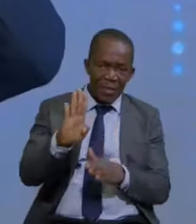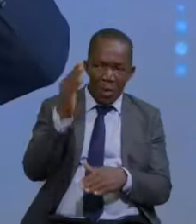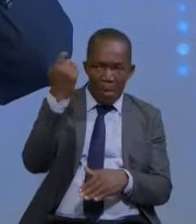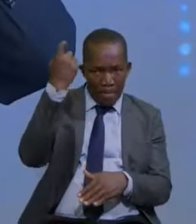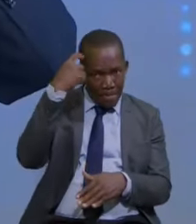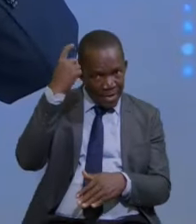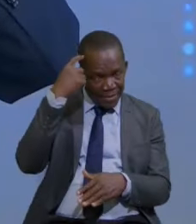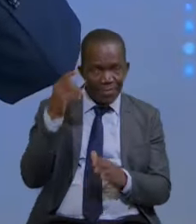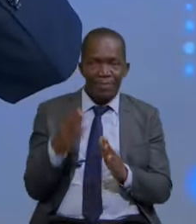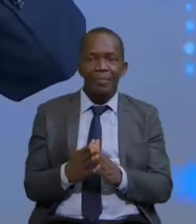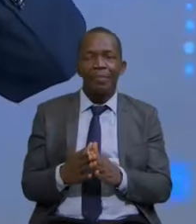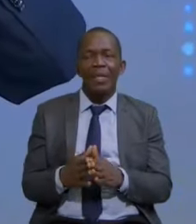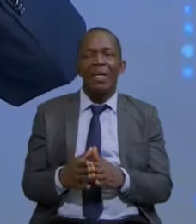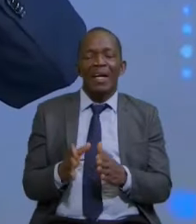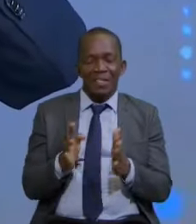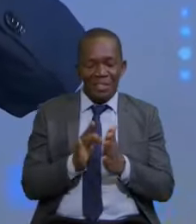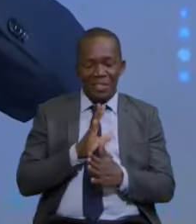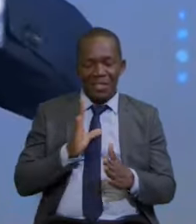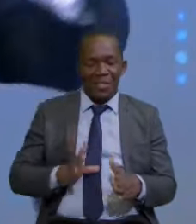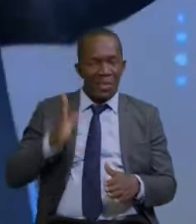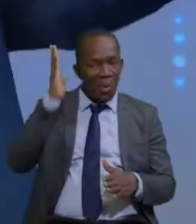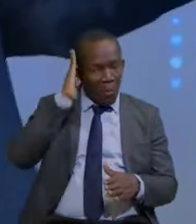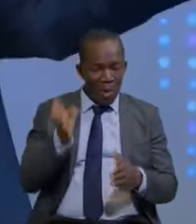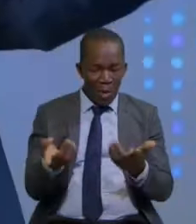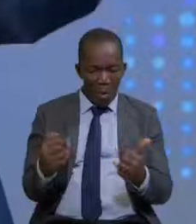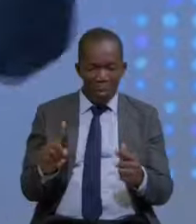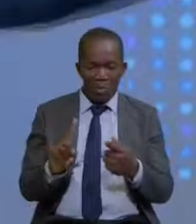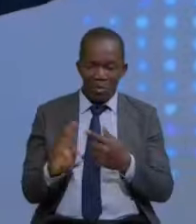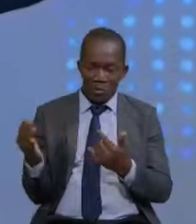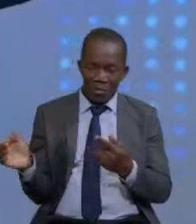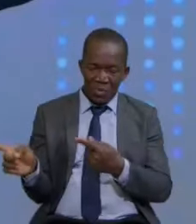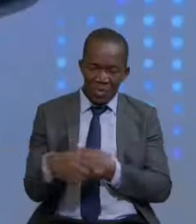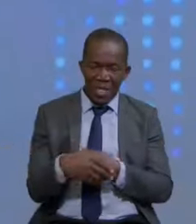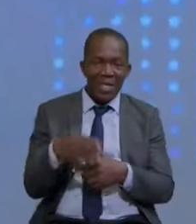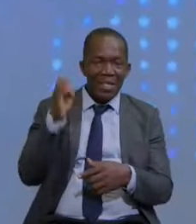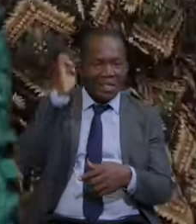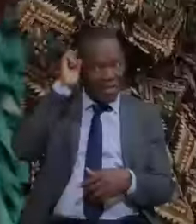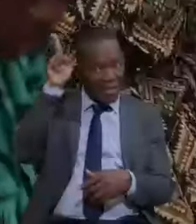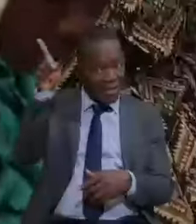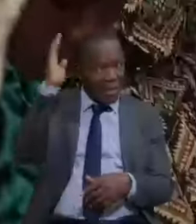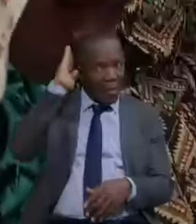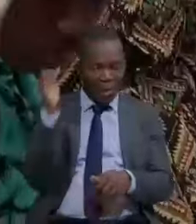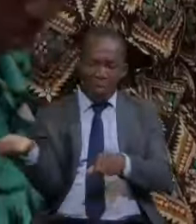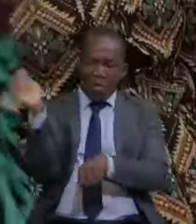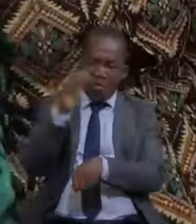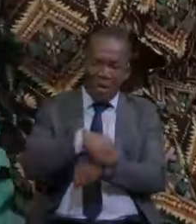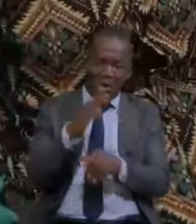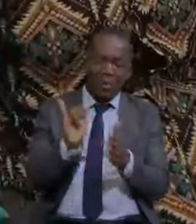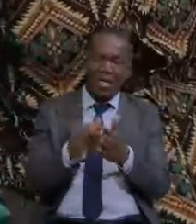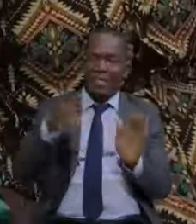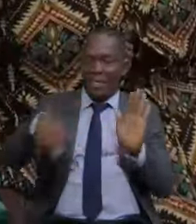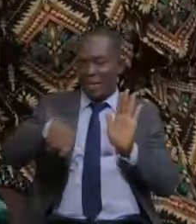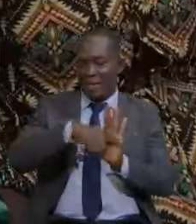come today. He will subdue that negative power reigning in your brain in